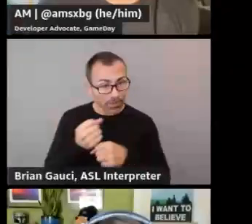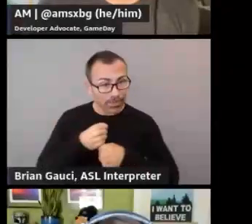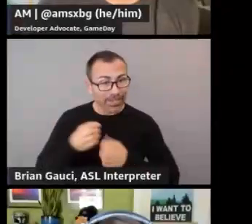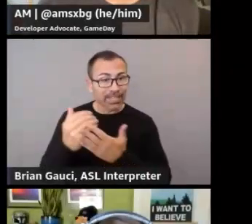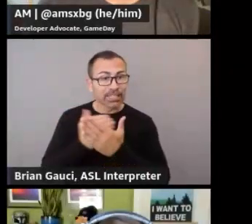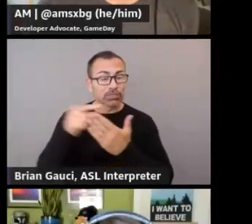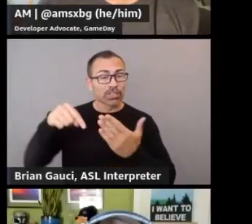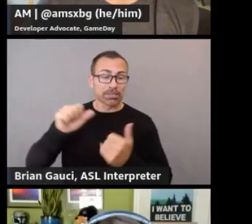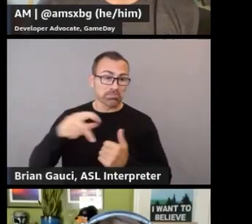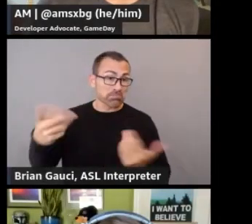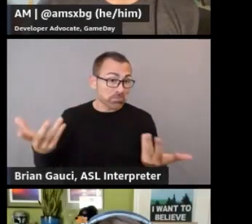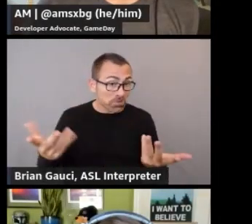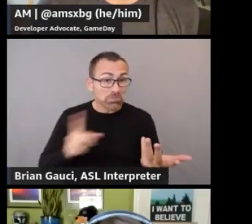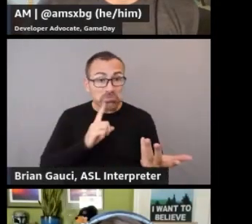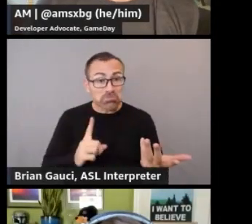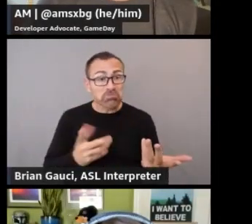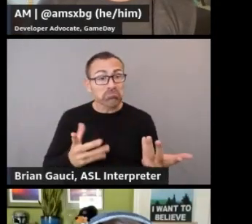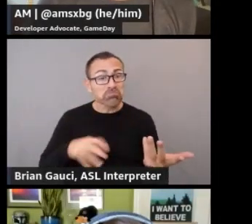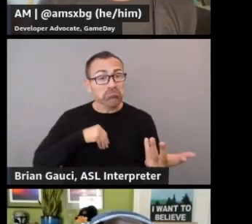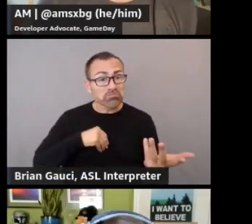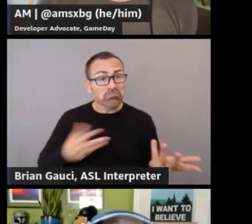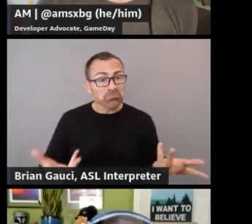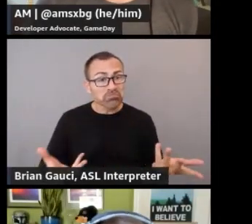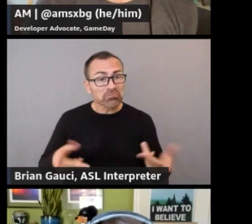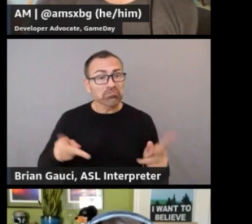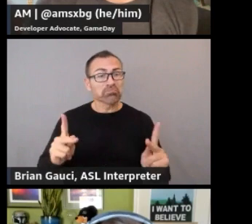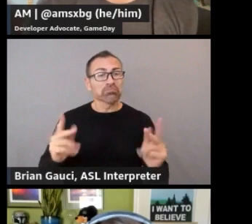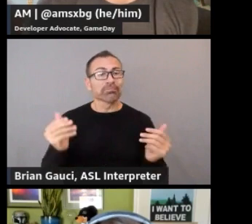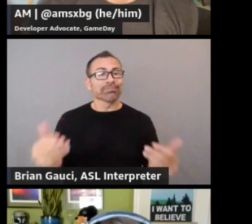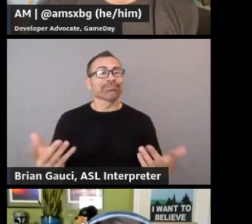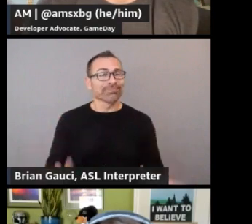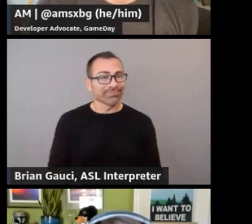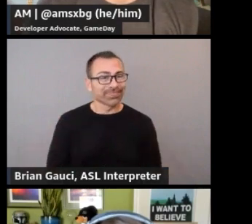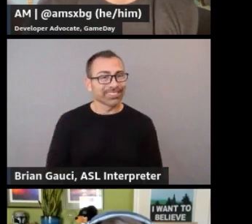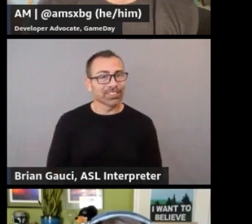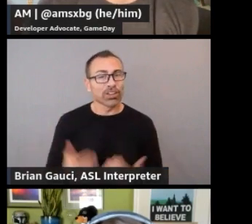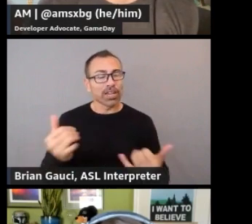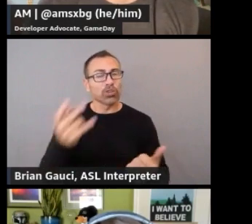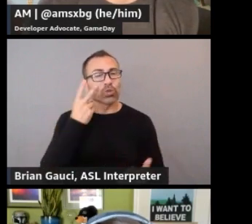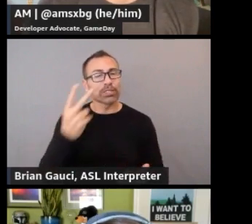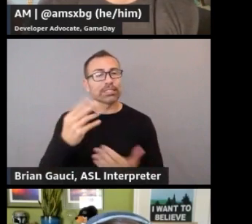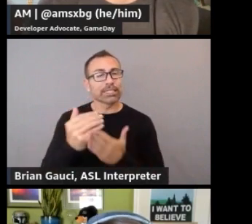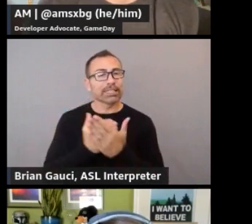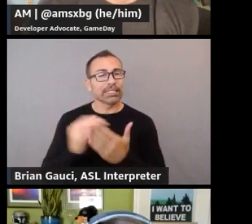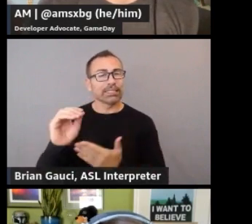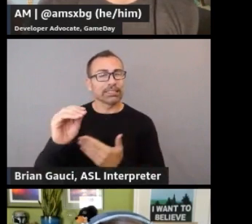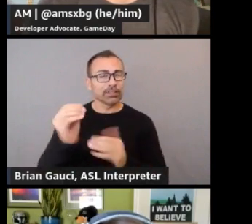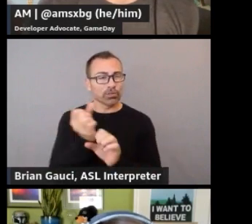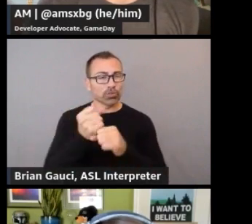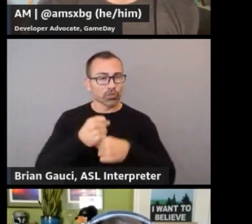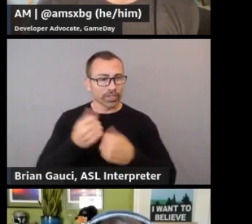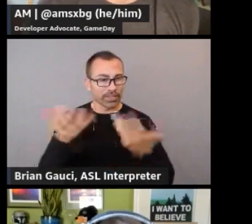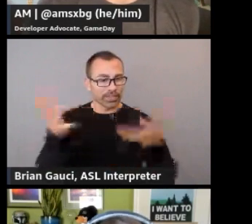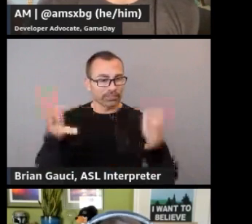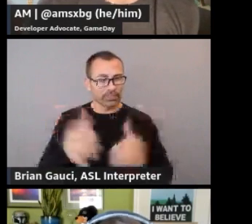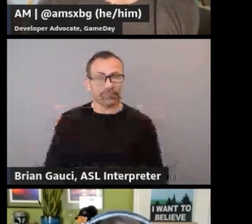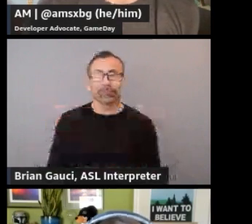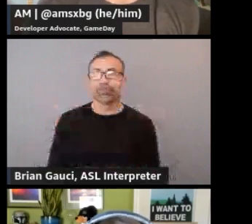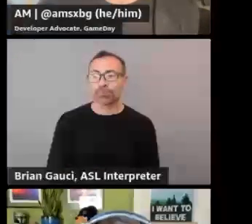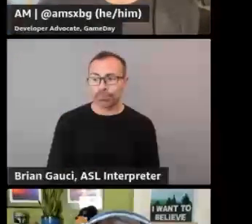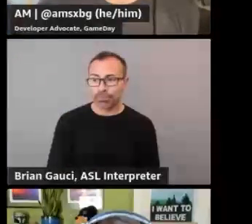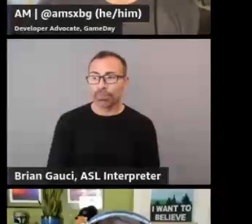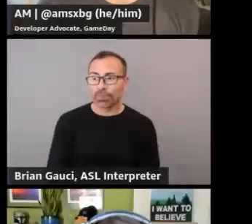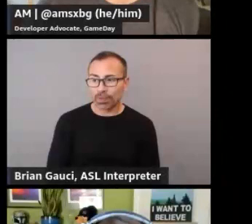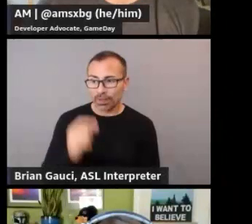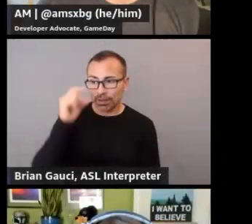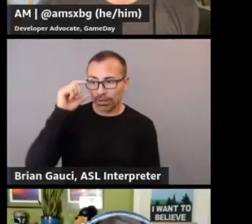enough, this is allowed. Great. And we can see here list 0 was created. All right, so now Andrew